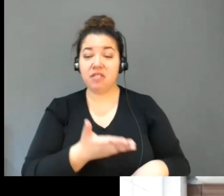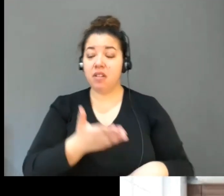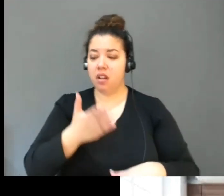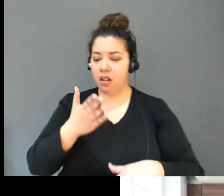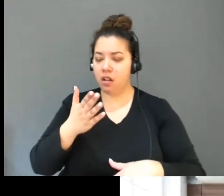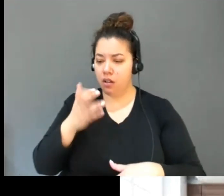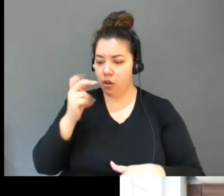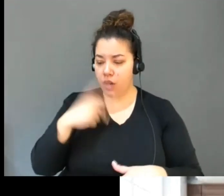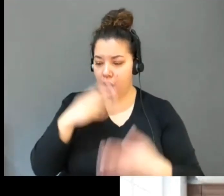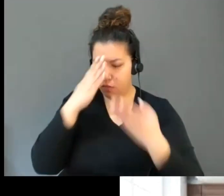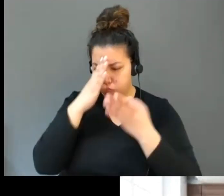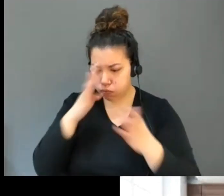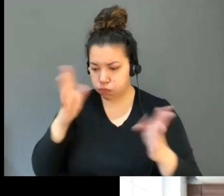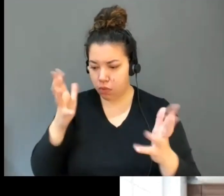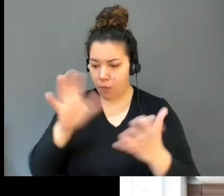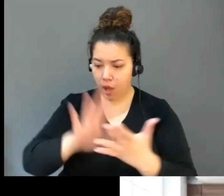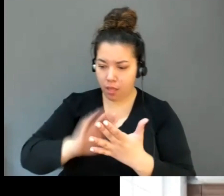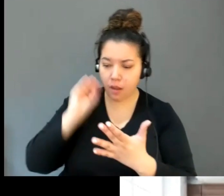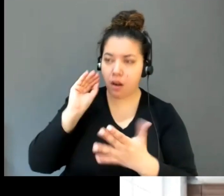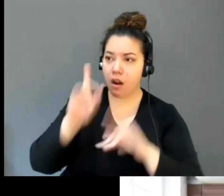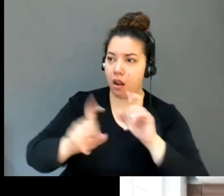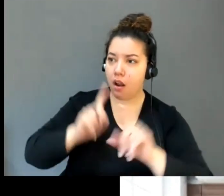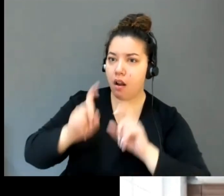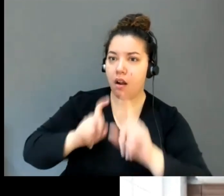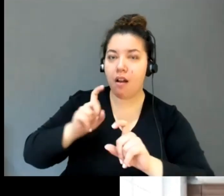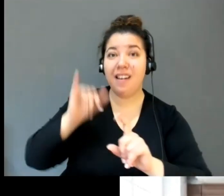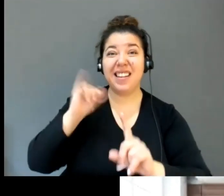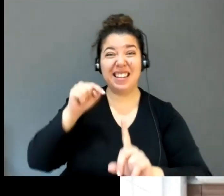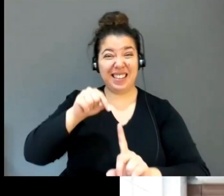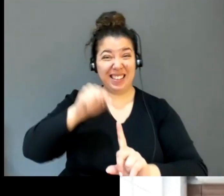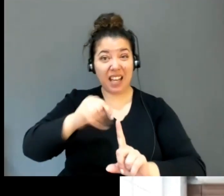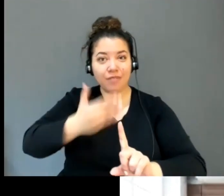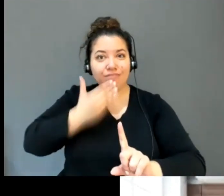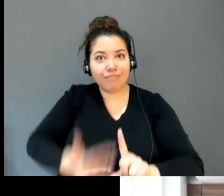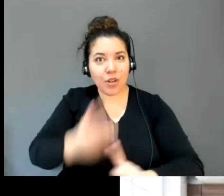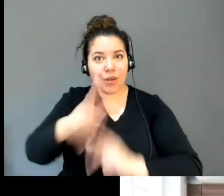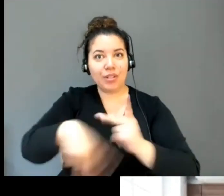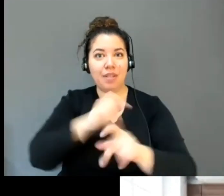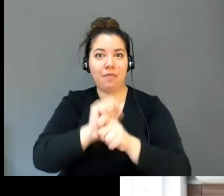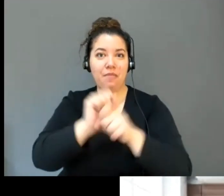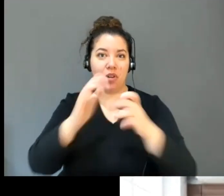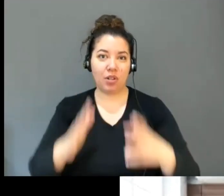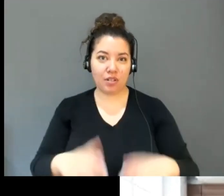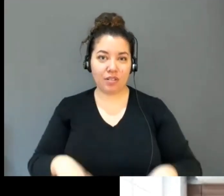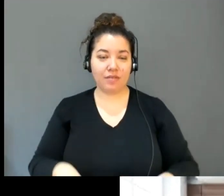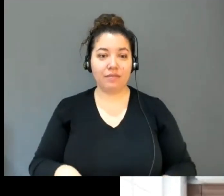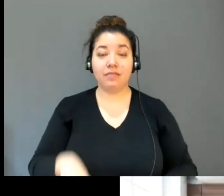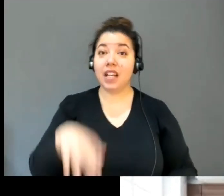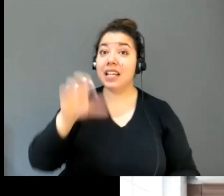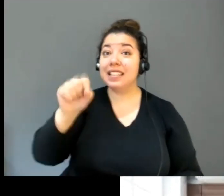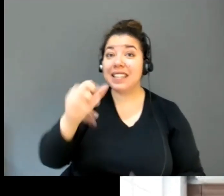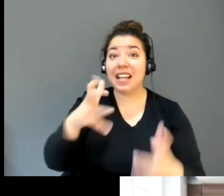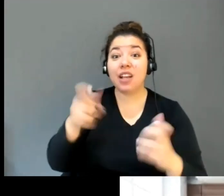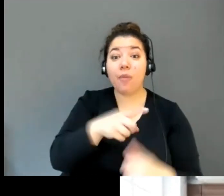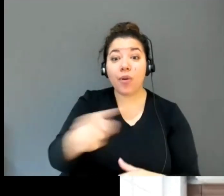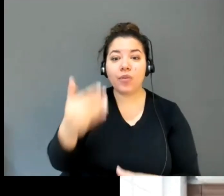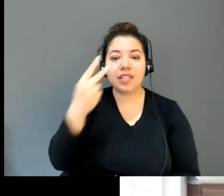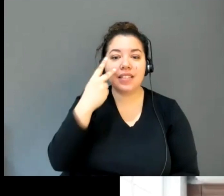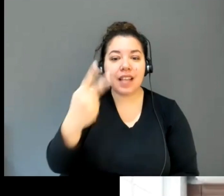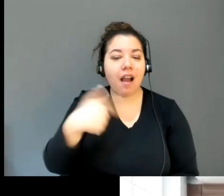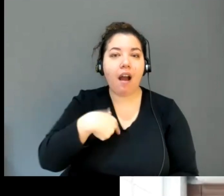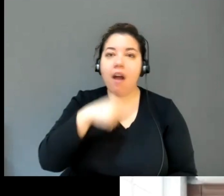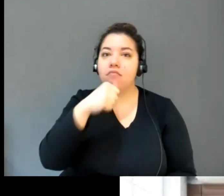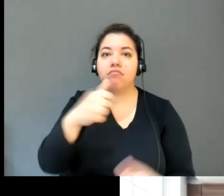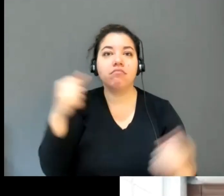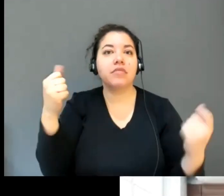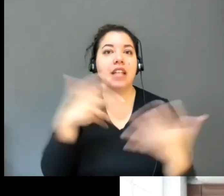and be open-minded learners. Wonderful. That's exactly right. So I want students to see that I'm not afraid to ask questions, and I'm not afraid to